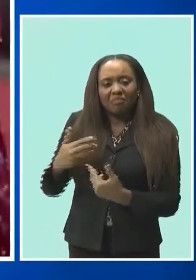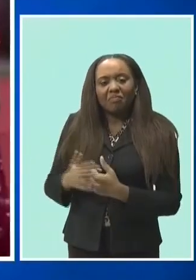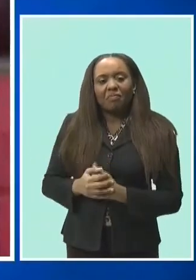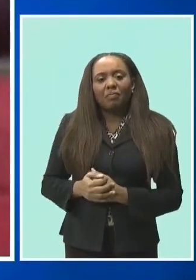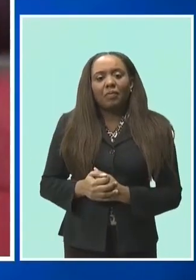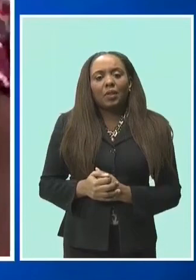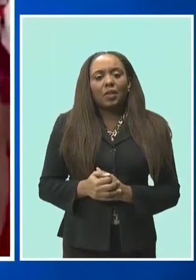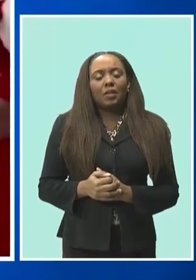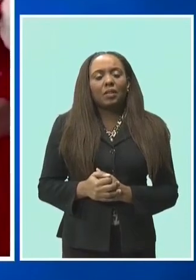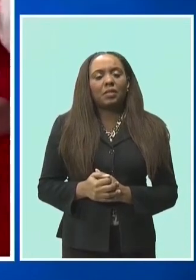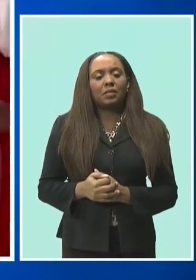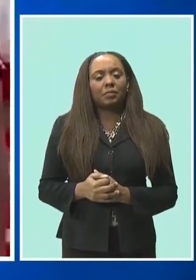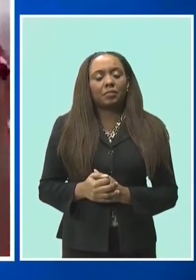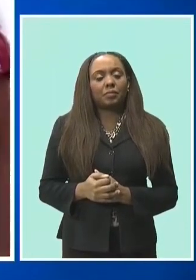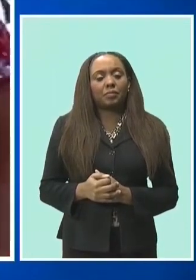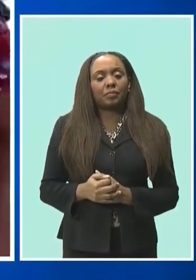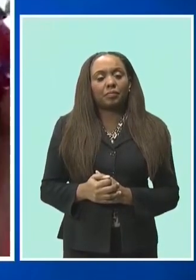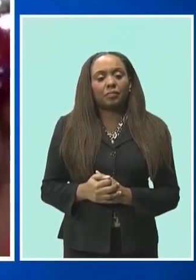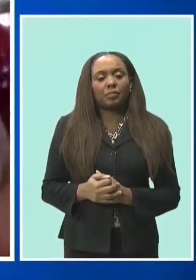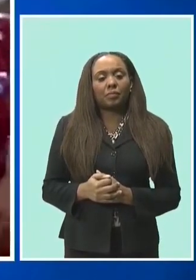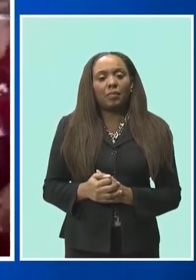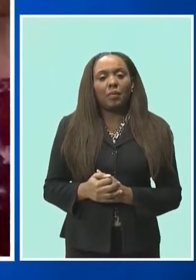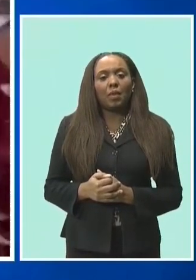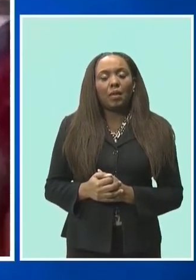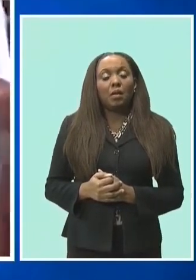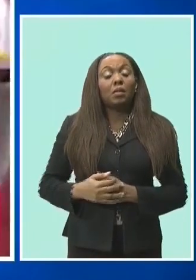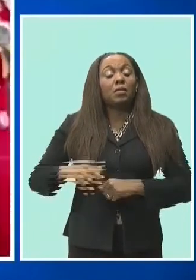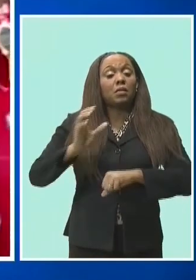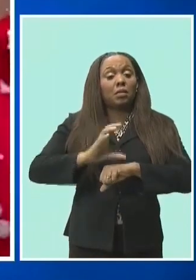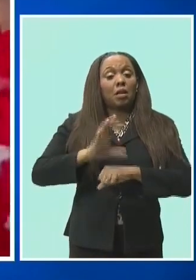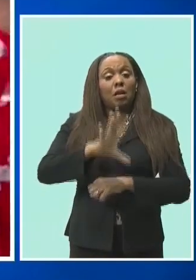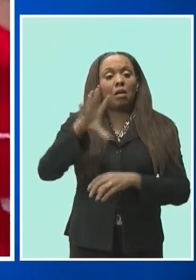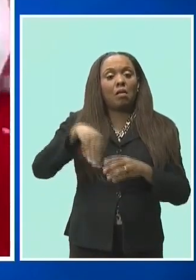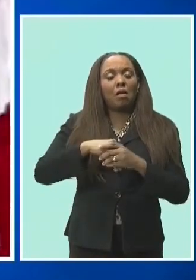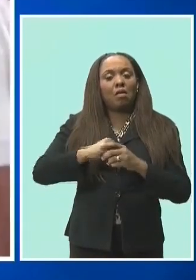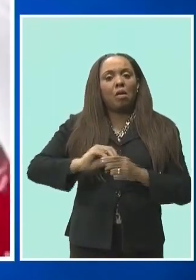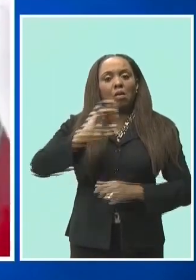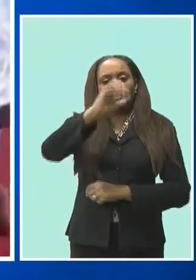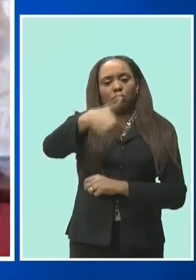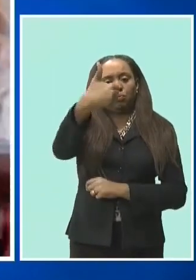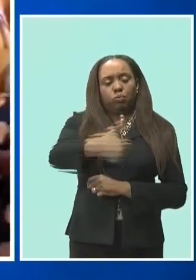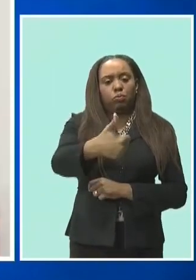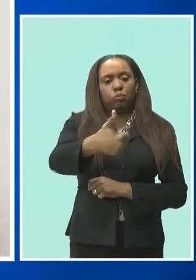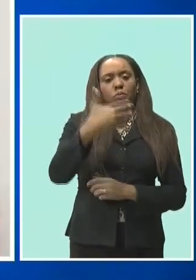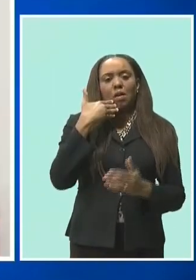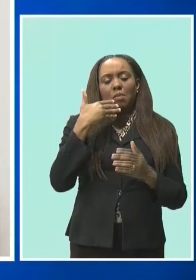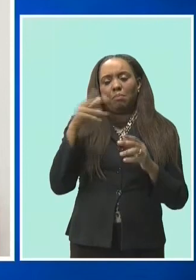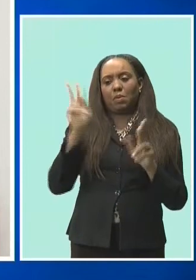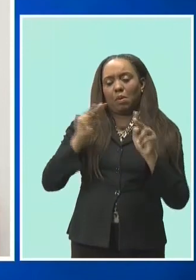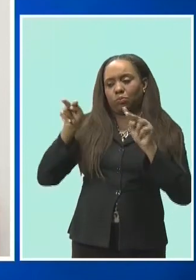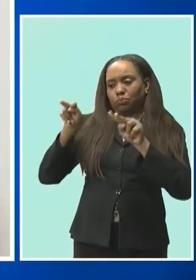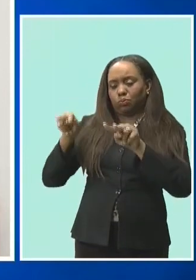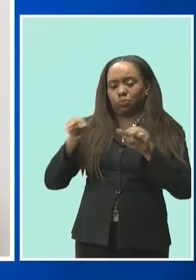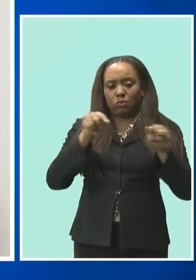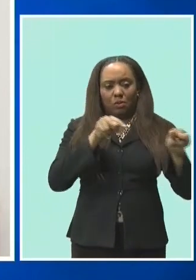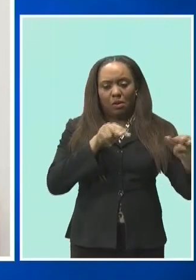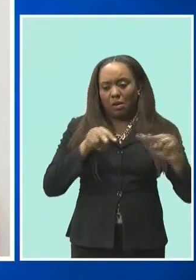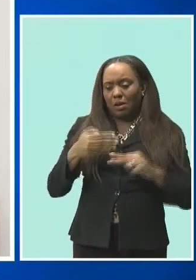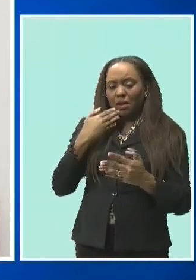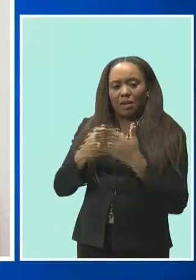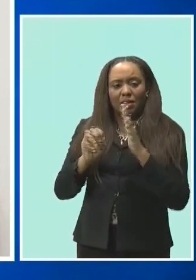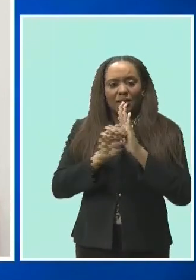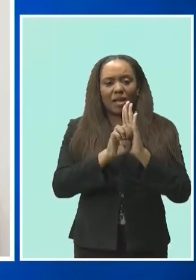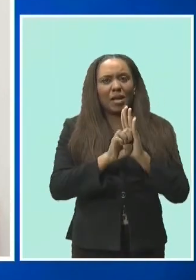Church is part of New Amsterdam's rich architectural heritage, since it is a good example of how differences can